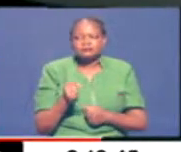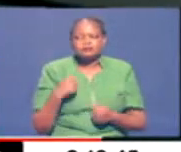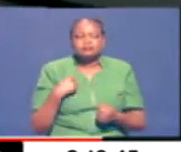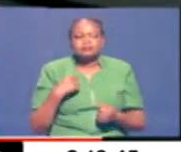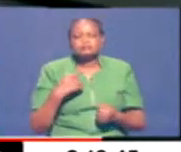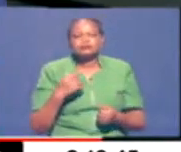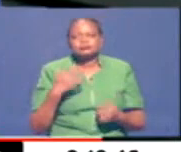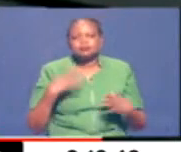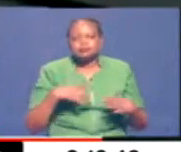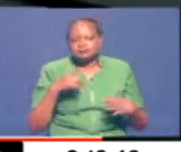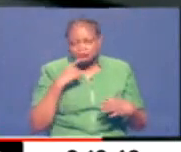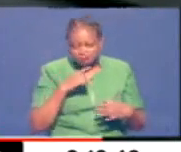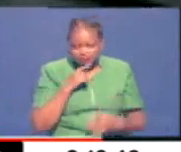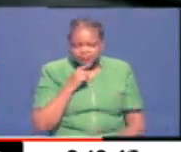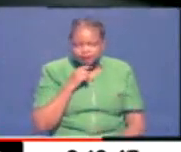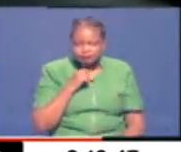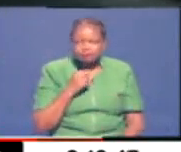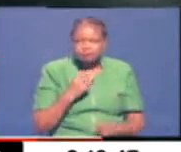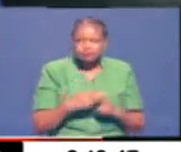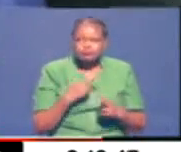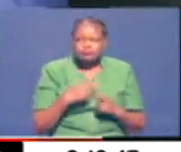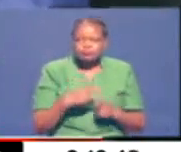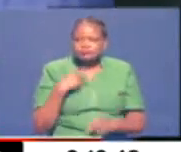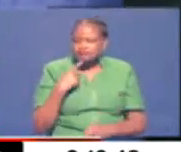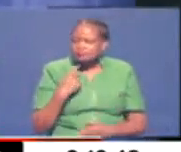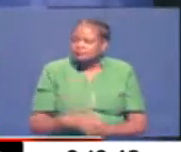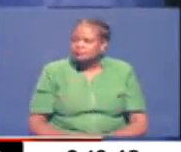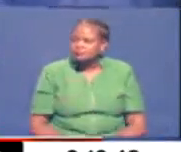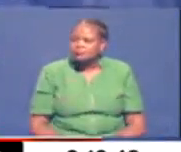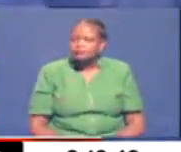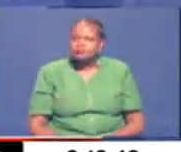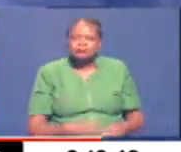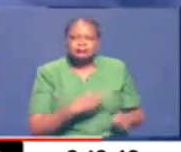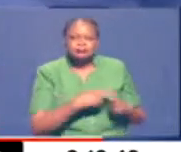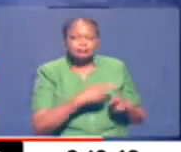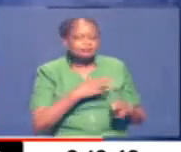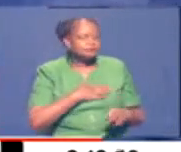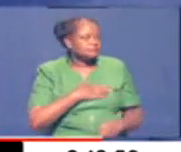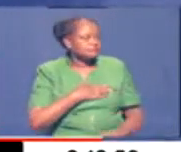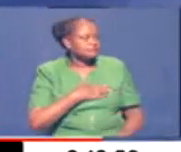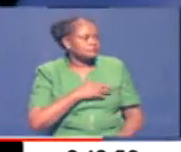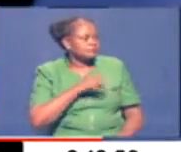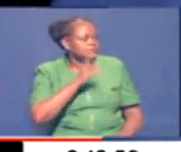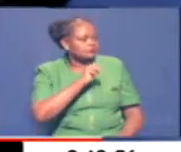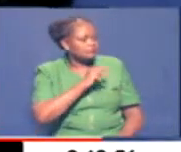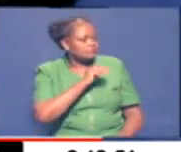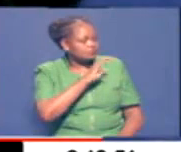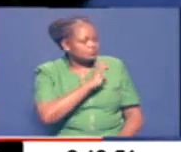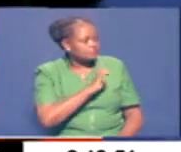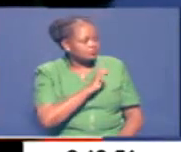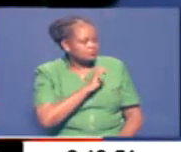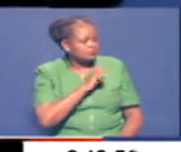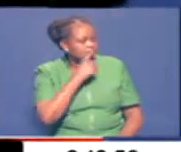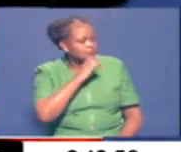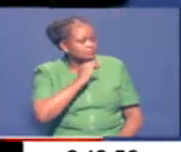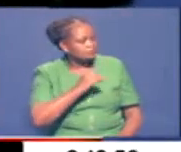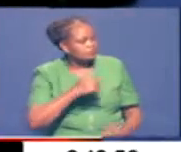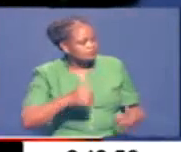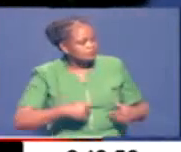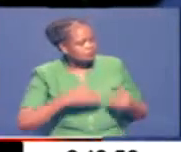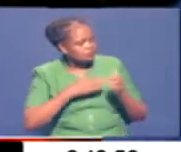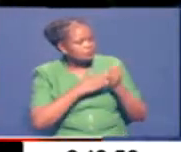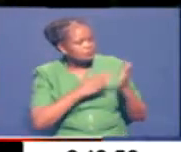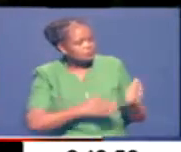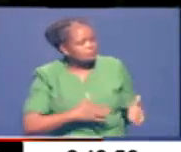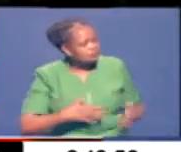a gentleman here. Kwa majina unaitwa nani? Kwa majina yangu naitwa Emmanuel Moinde, Kitui County Youth Leader. Na niko na